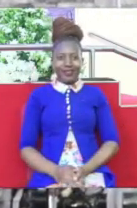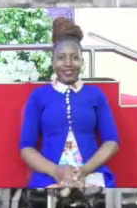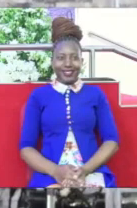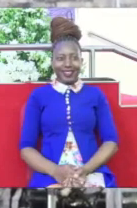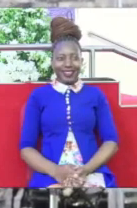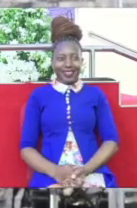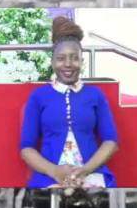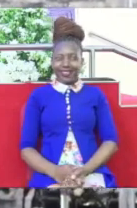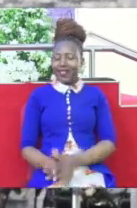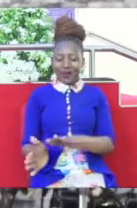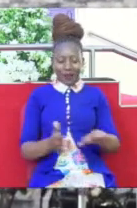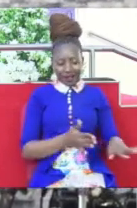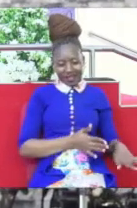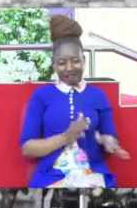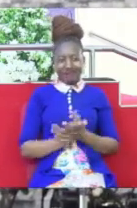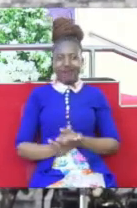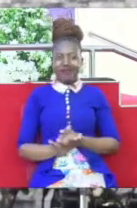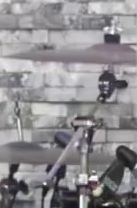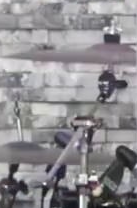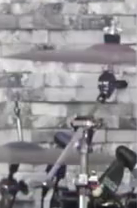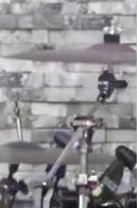man. Oh, a certain man. Oh yeah, yeah. Yes.